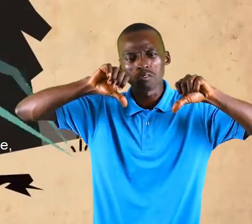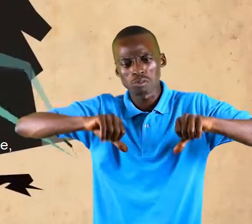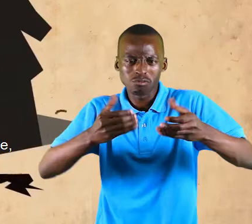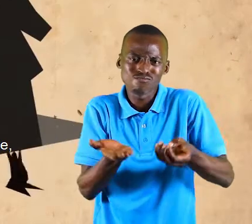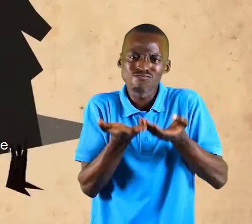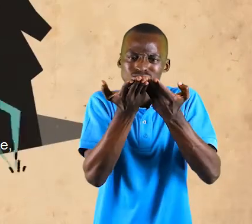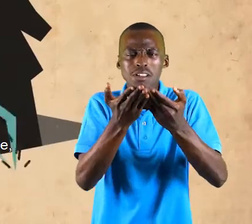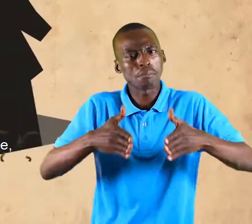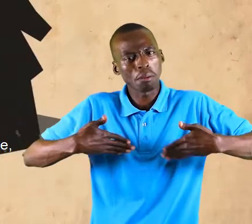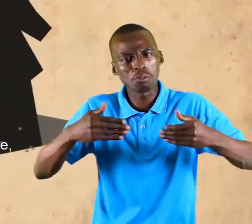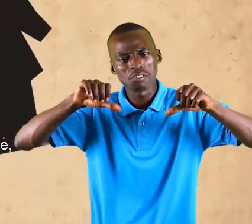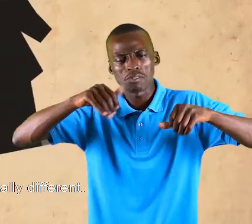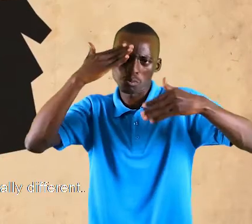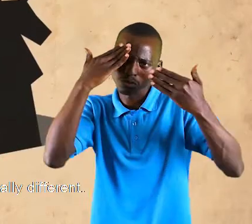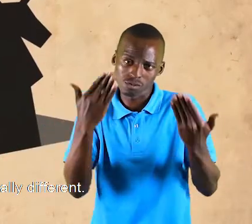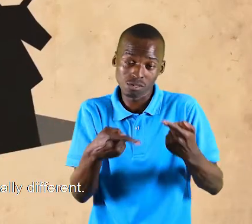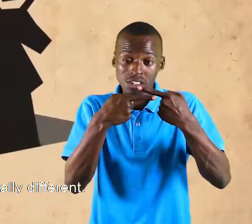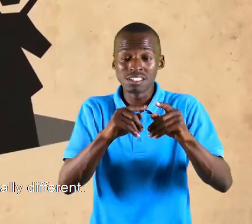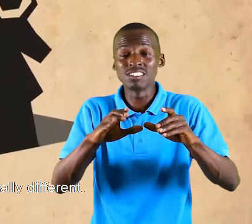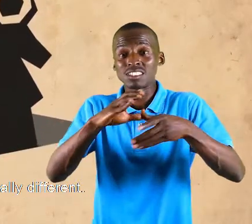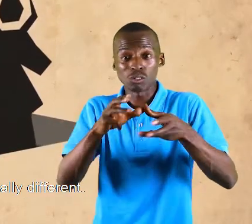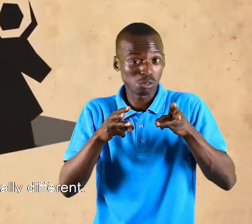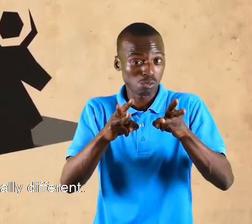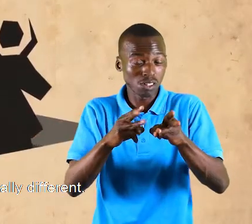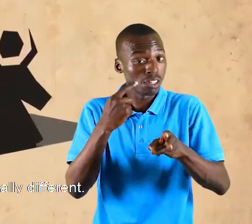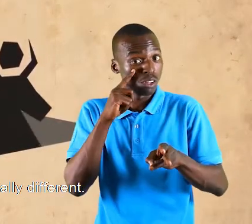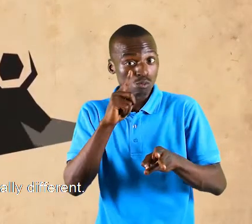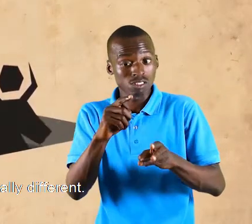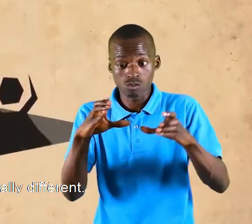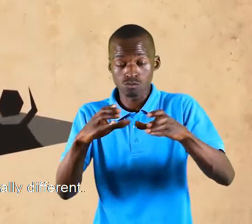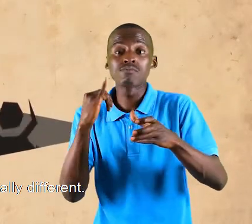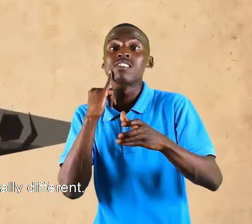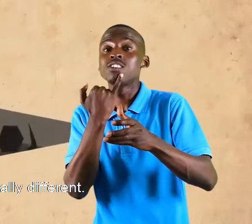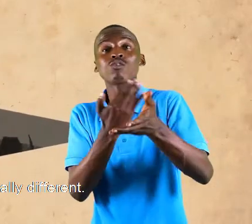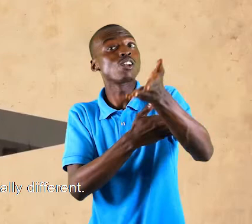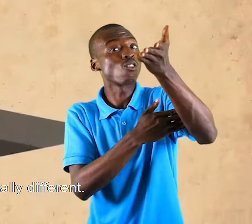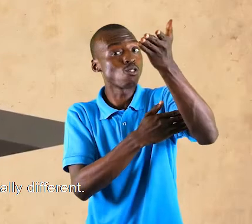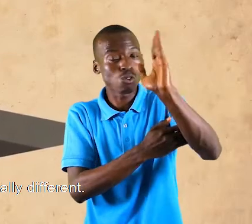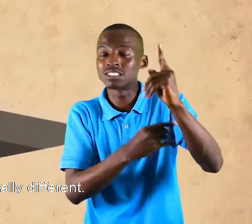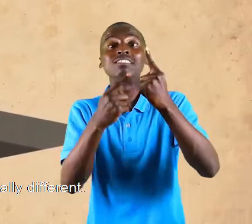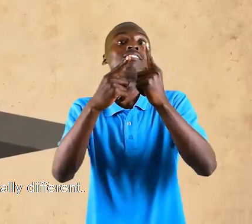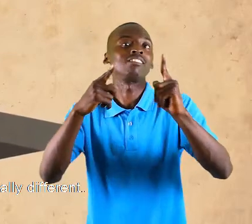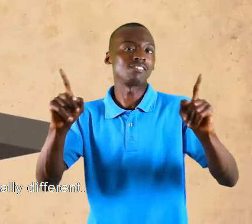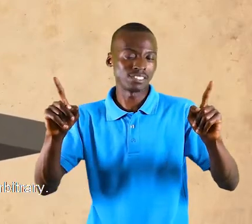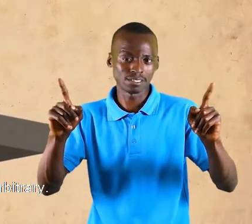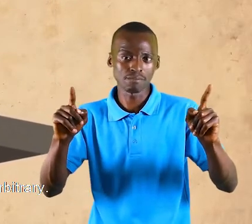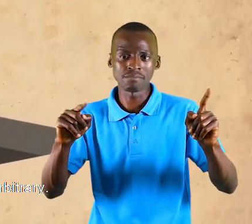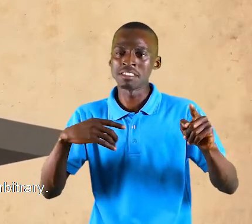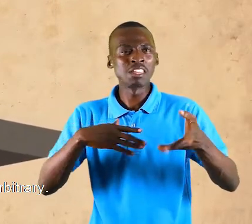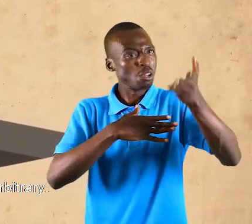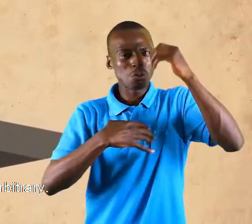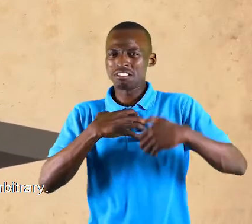going to ignore you or they're going to turn on you. And so it's in this cultural setting that we see Israel's God as totally different.